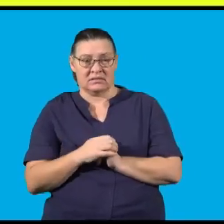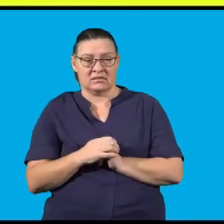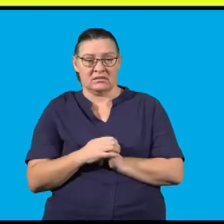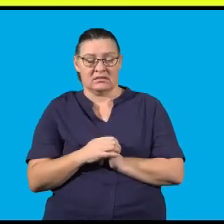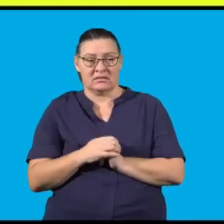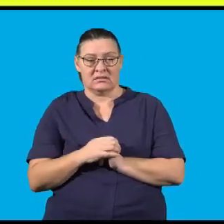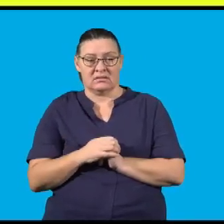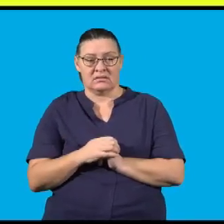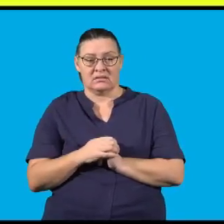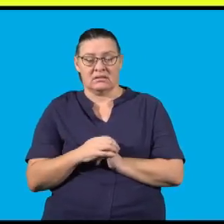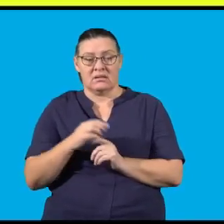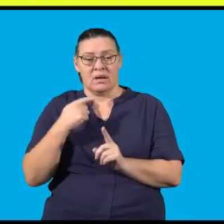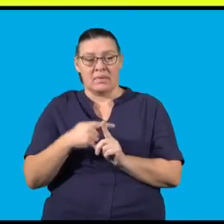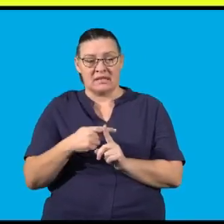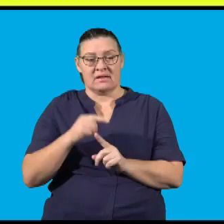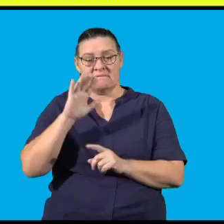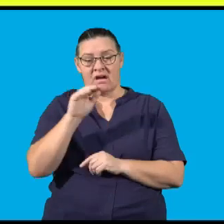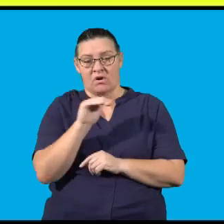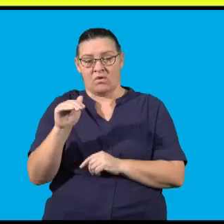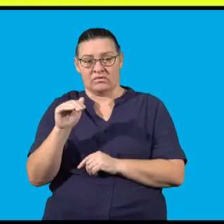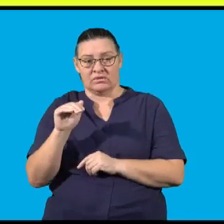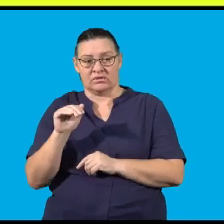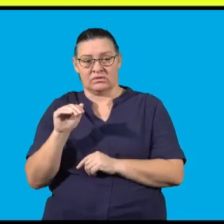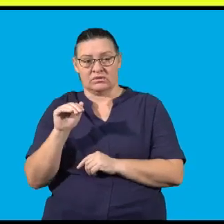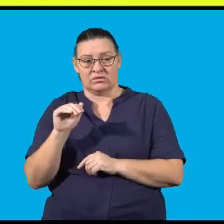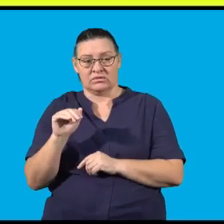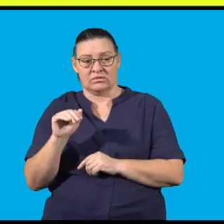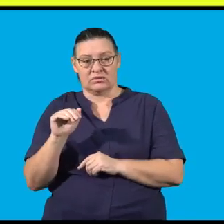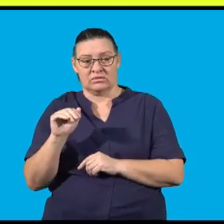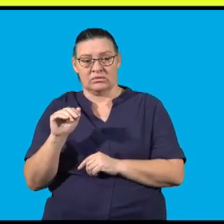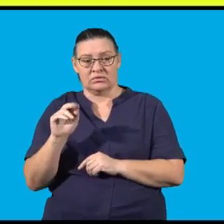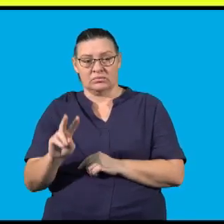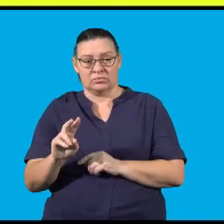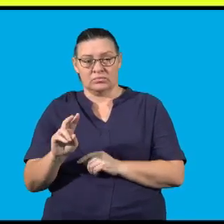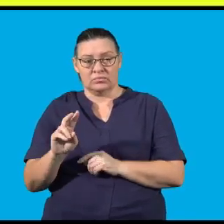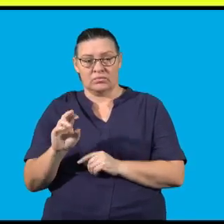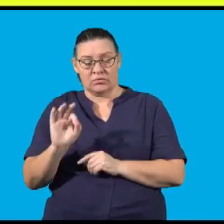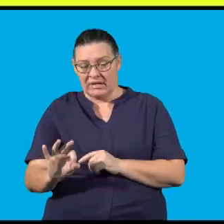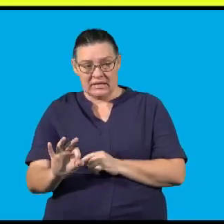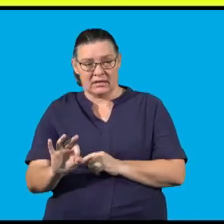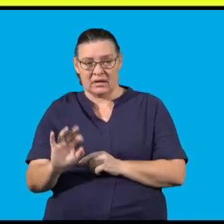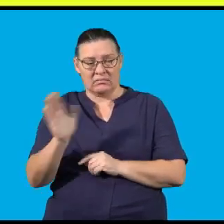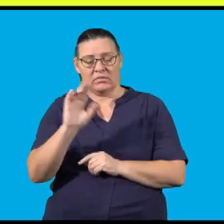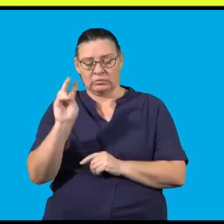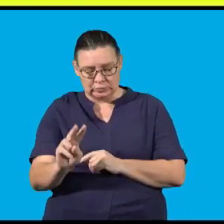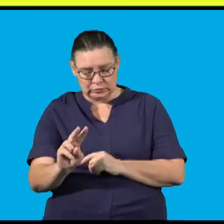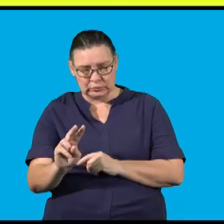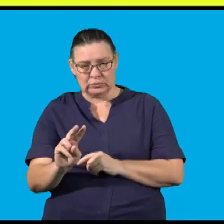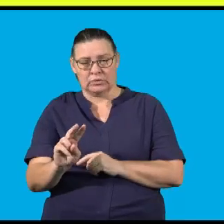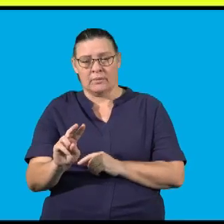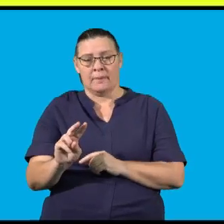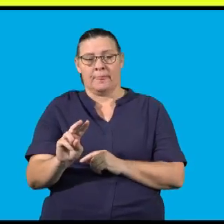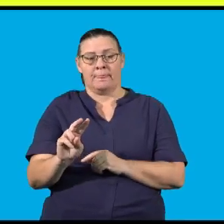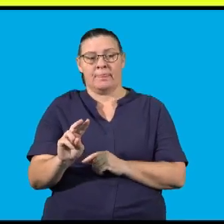-0.5x plus 5/2, and then we take the 3 over to the other side.